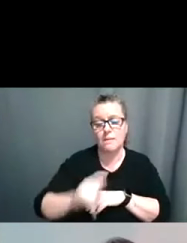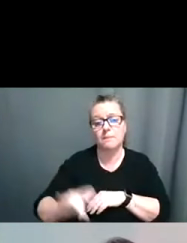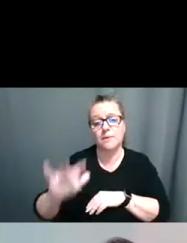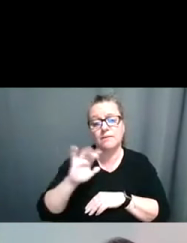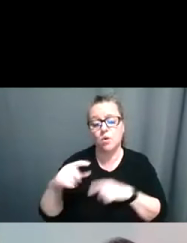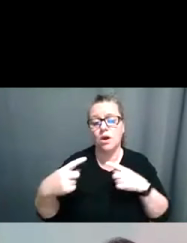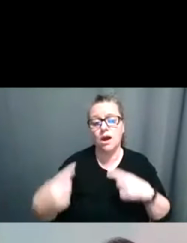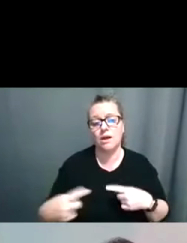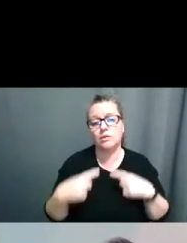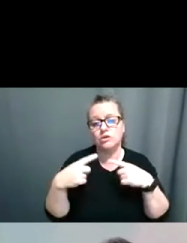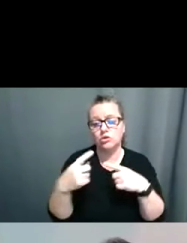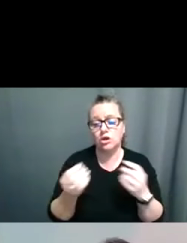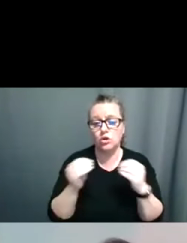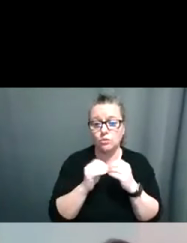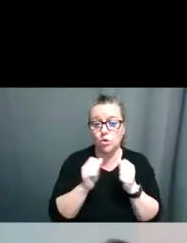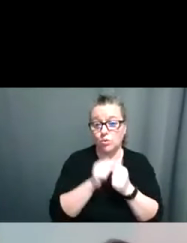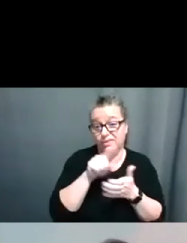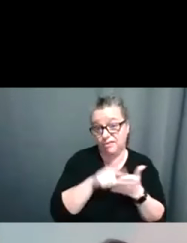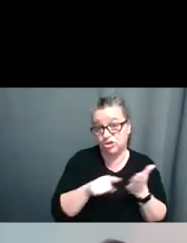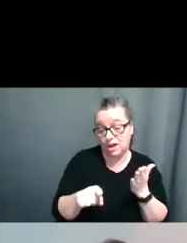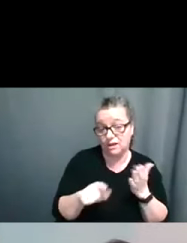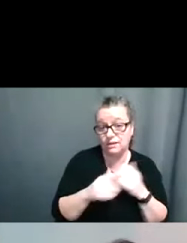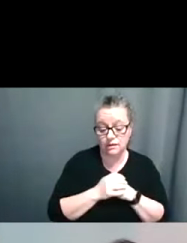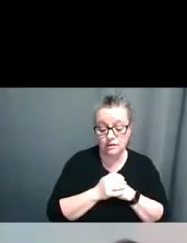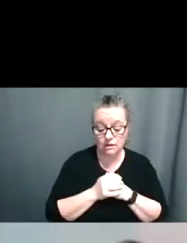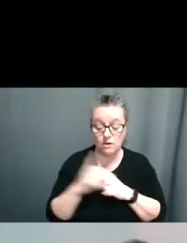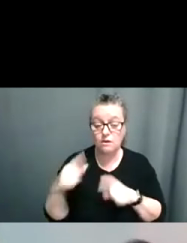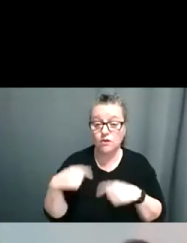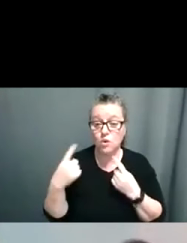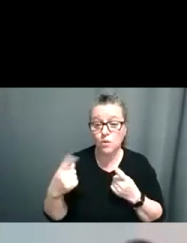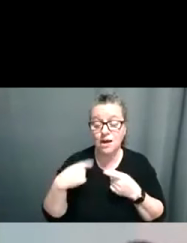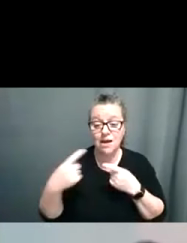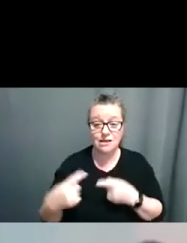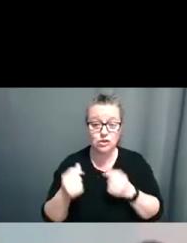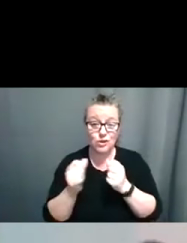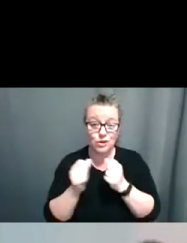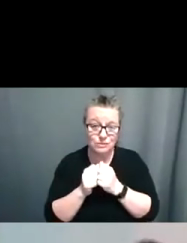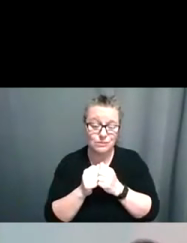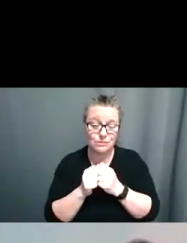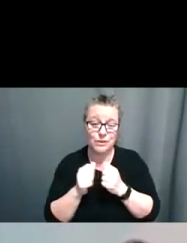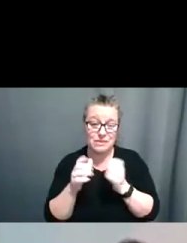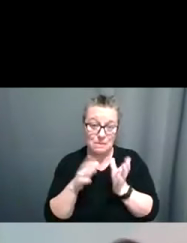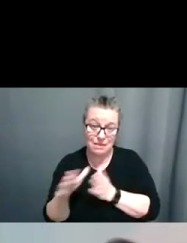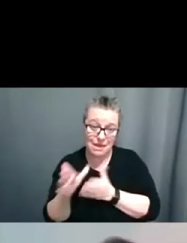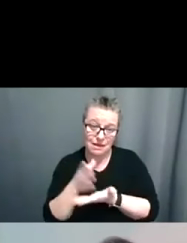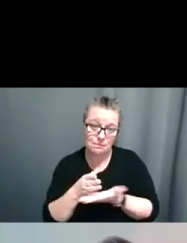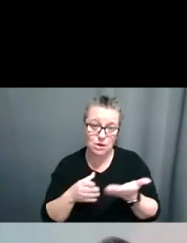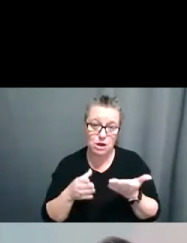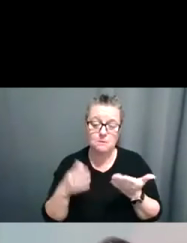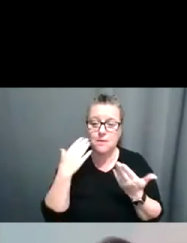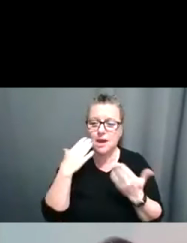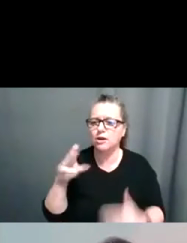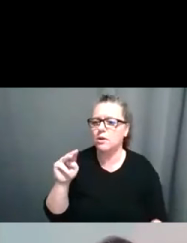much more with the check piece. For a while, I struggled more with the plan part. I don't know,